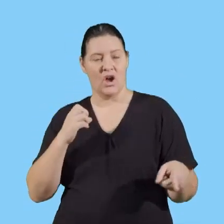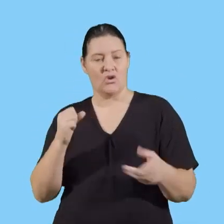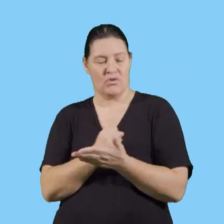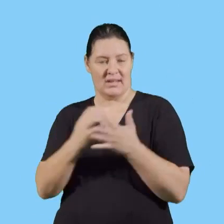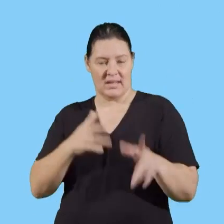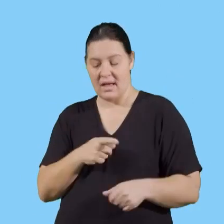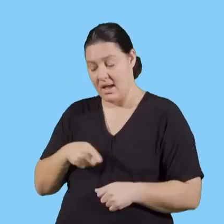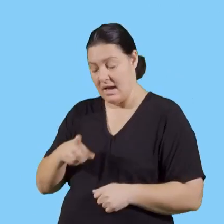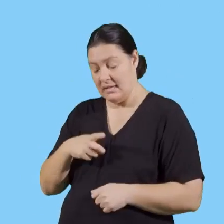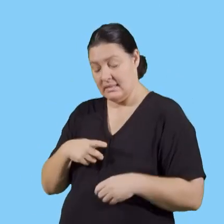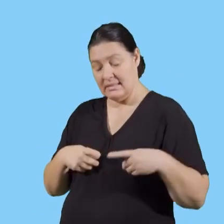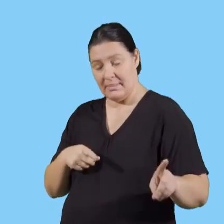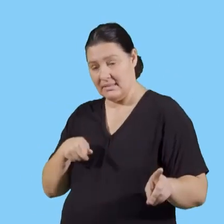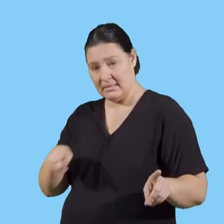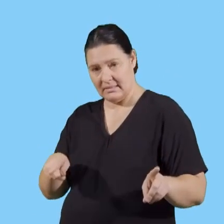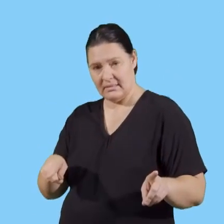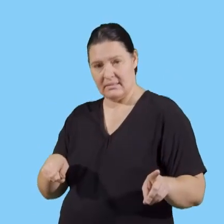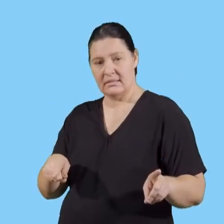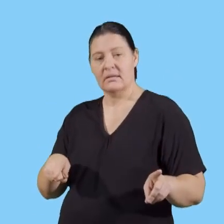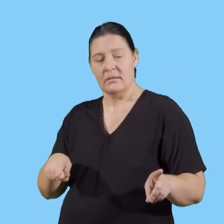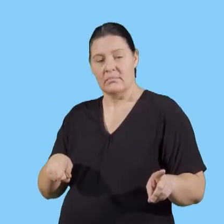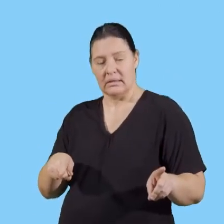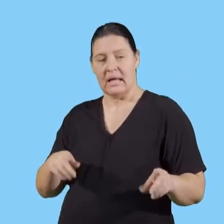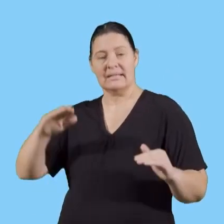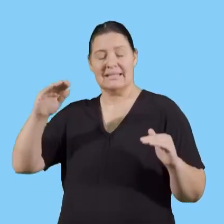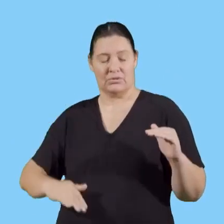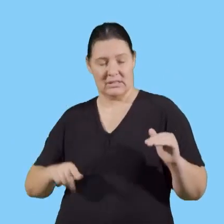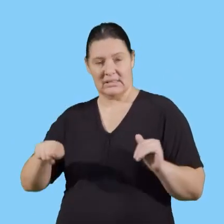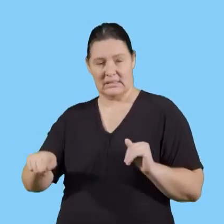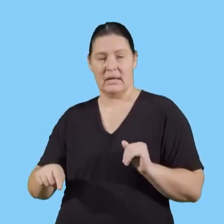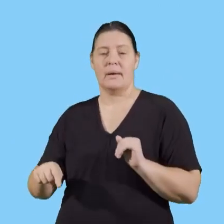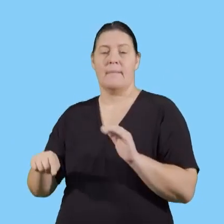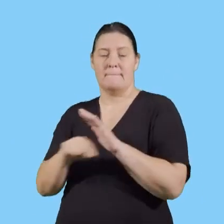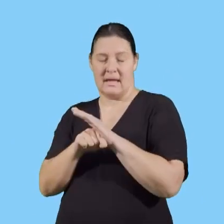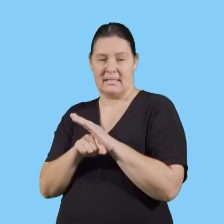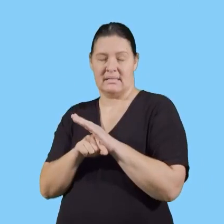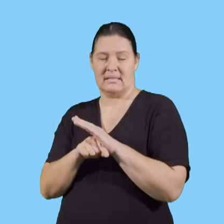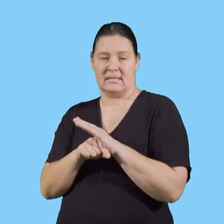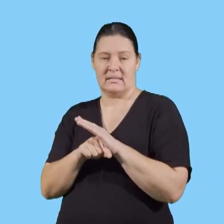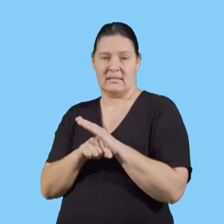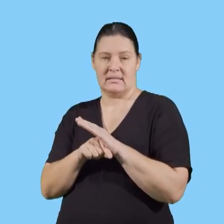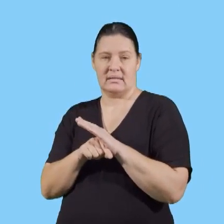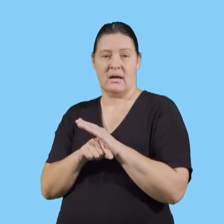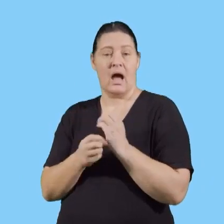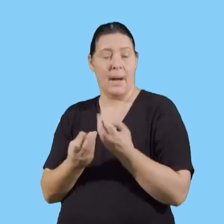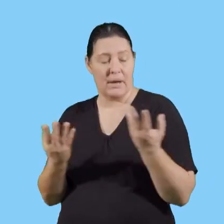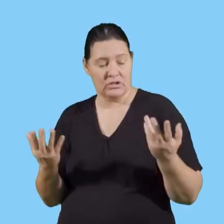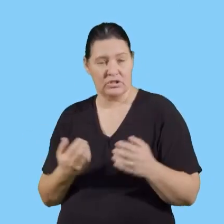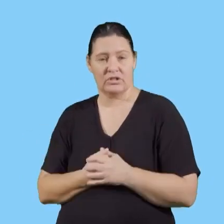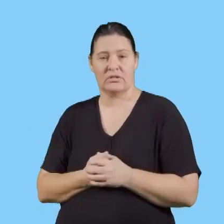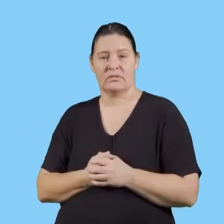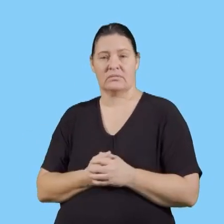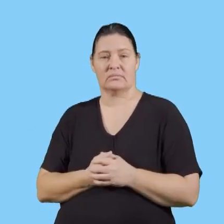Once we debit them, it's going to decrease our liabilities. So I'm coming here to say minus how much? The amount